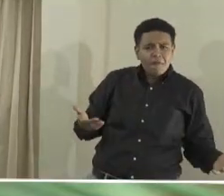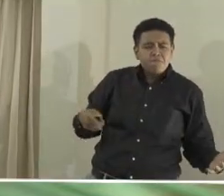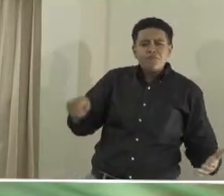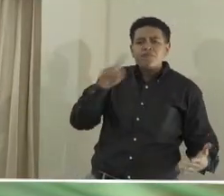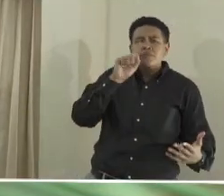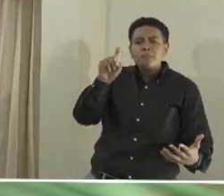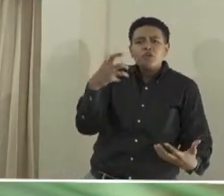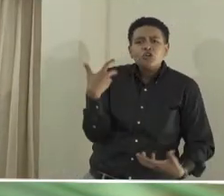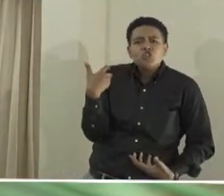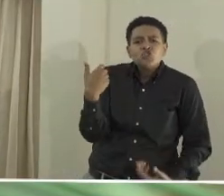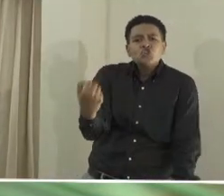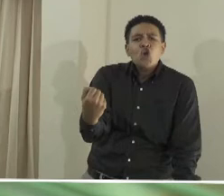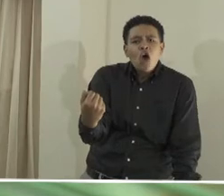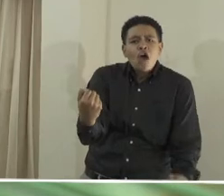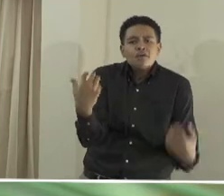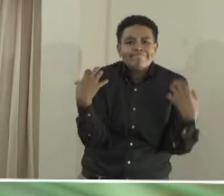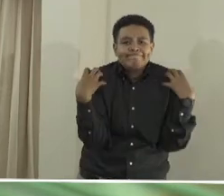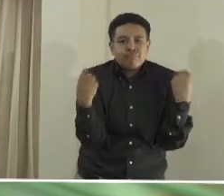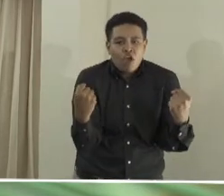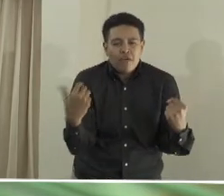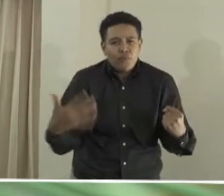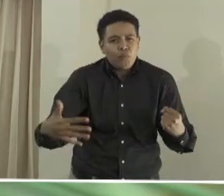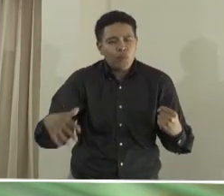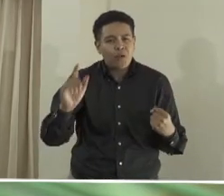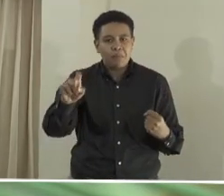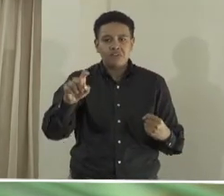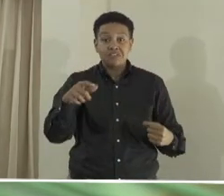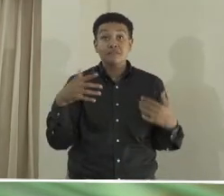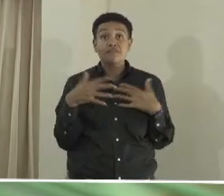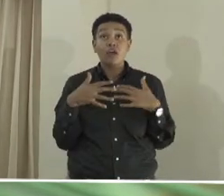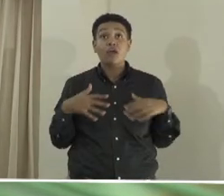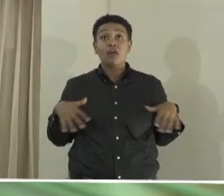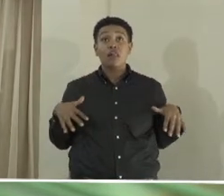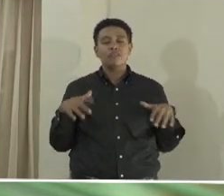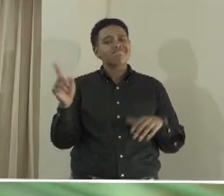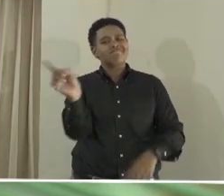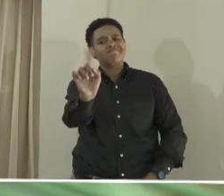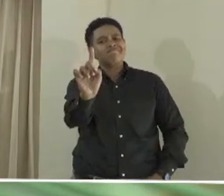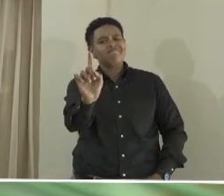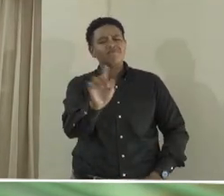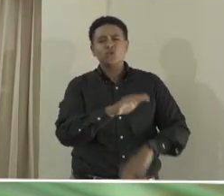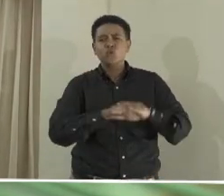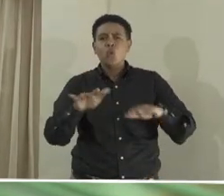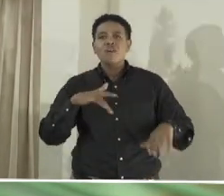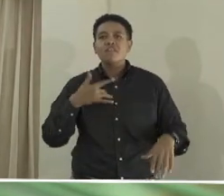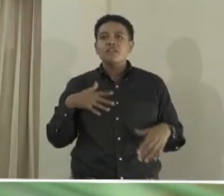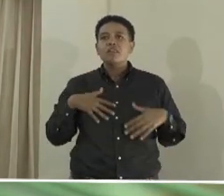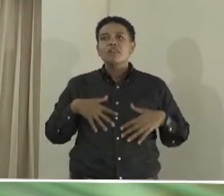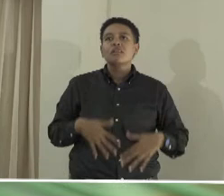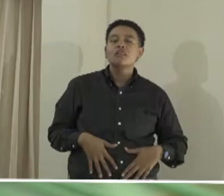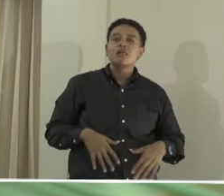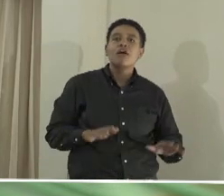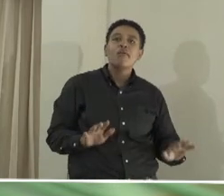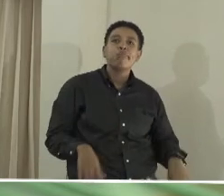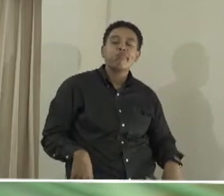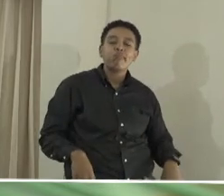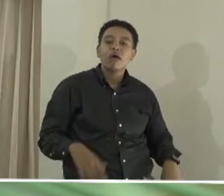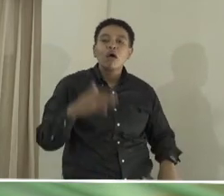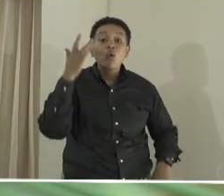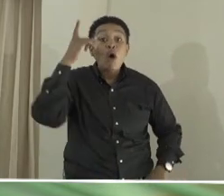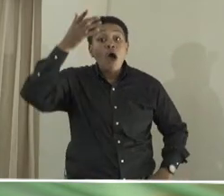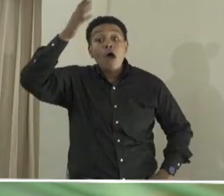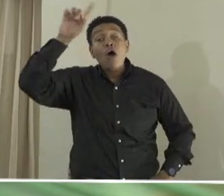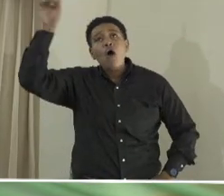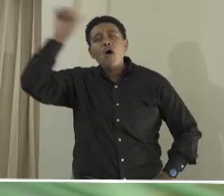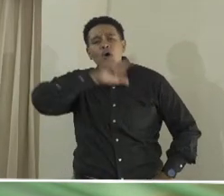strong and courageous. Do not be afraid. Do not be discouraged. For the Lord